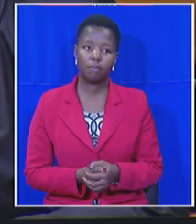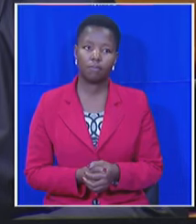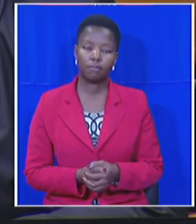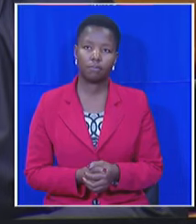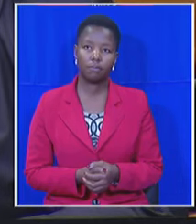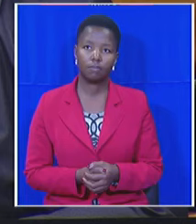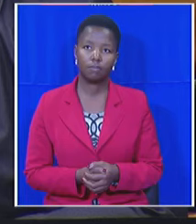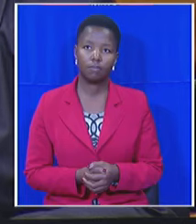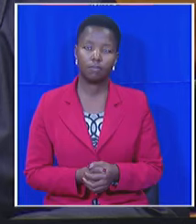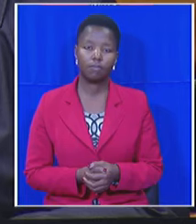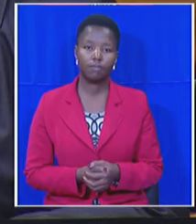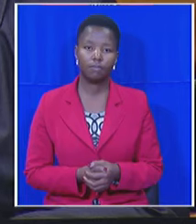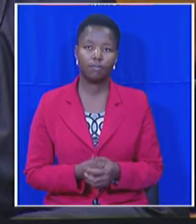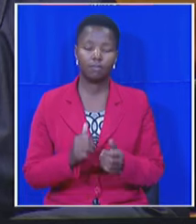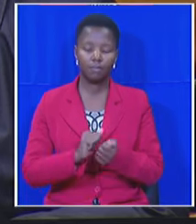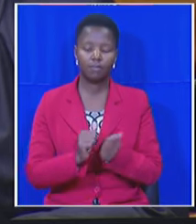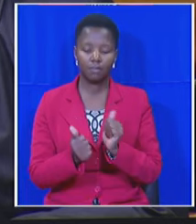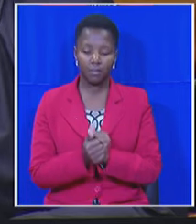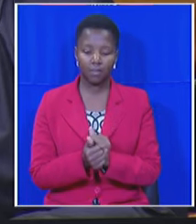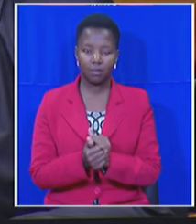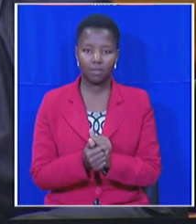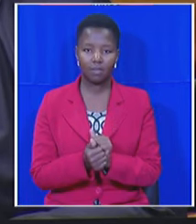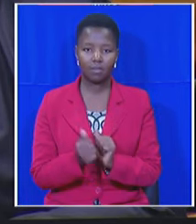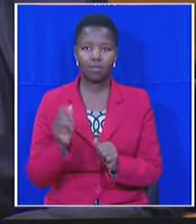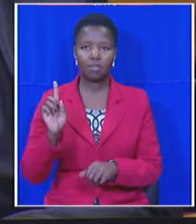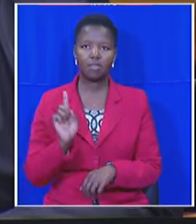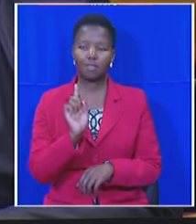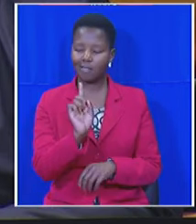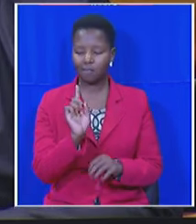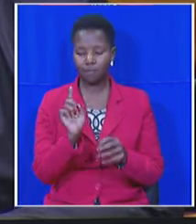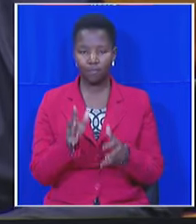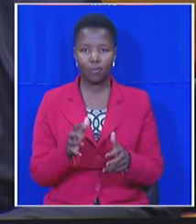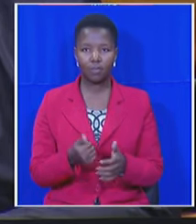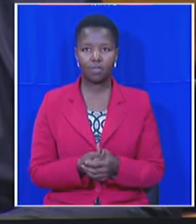vote 40 sports and recreation.